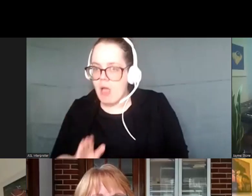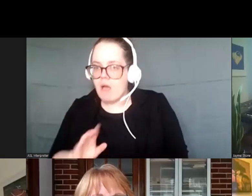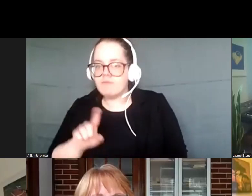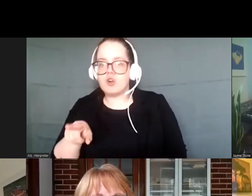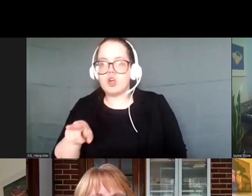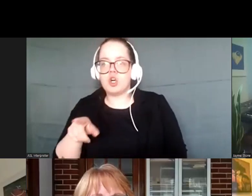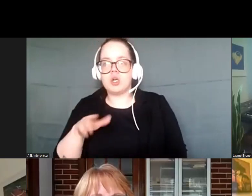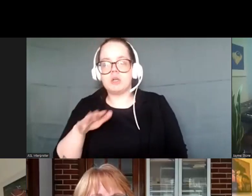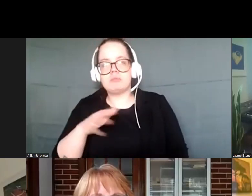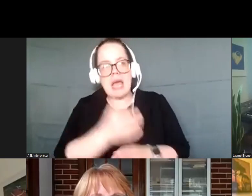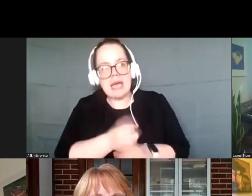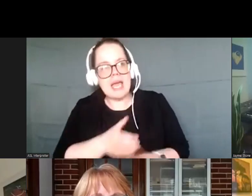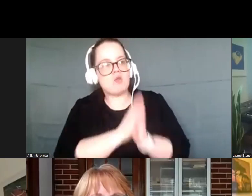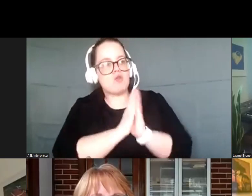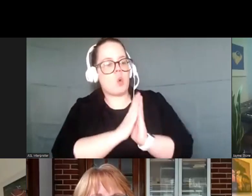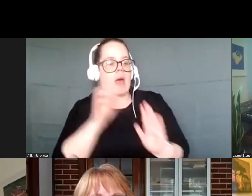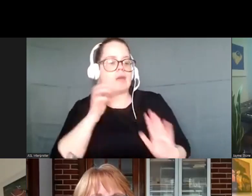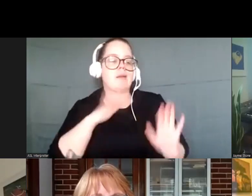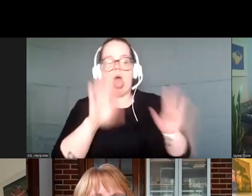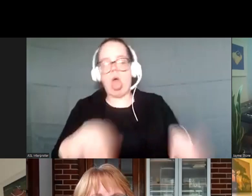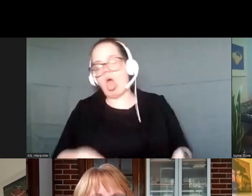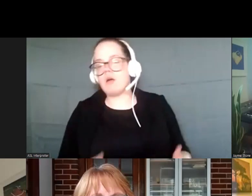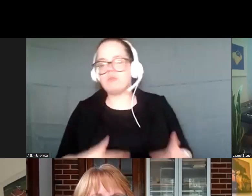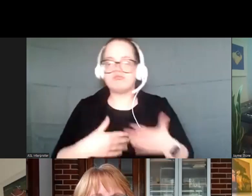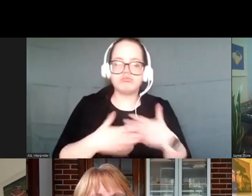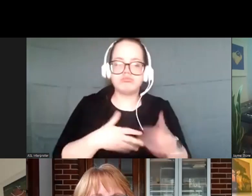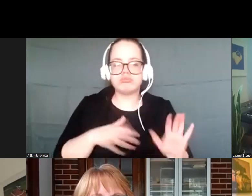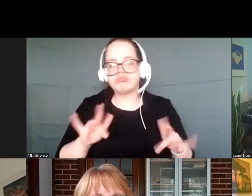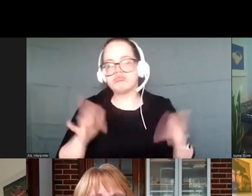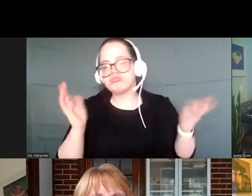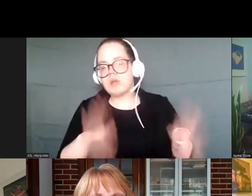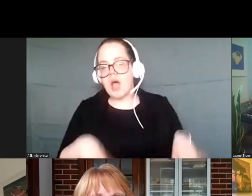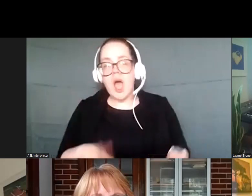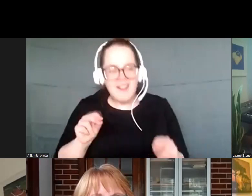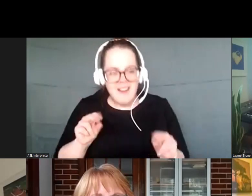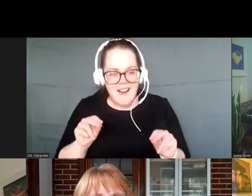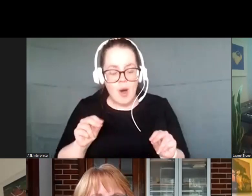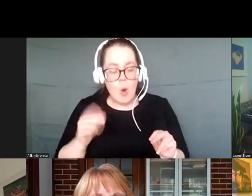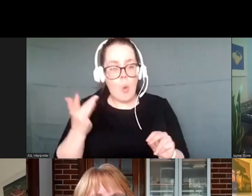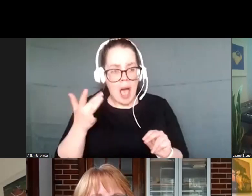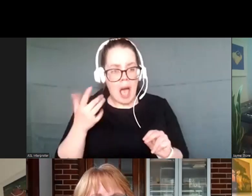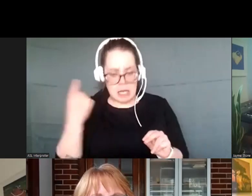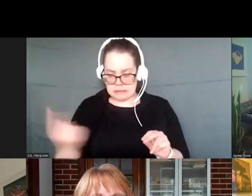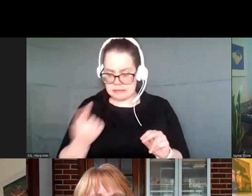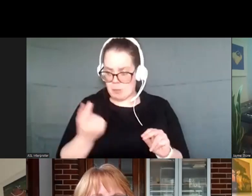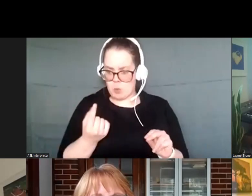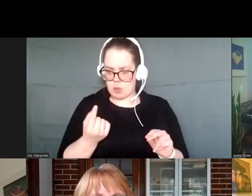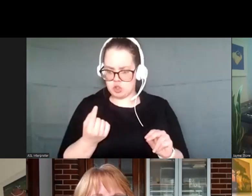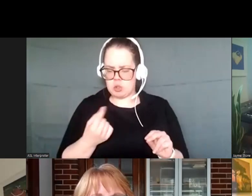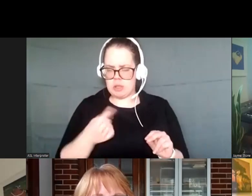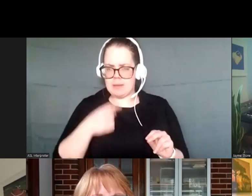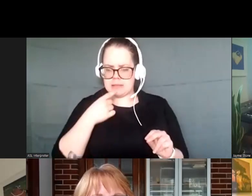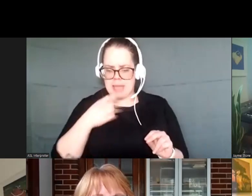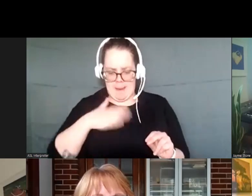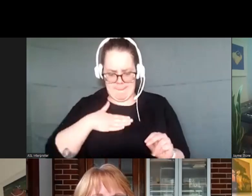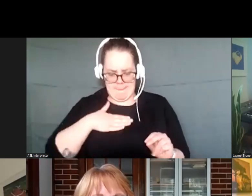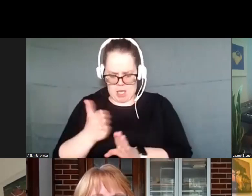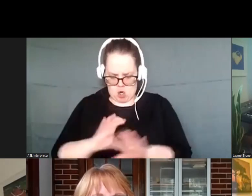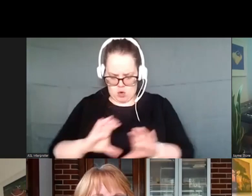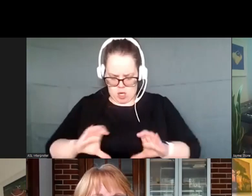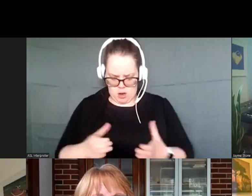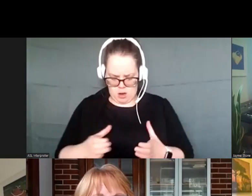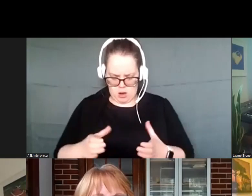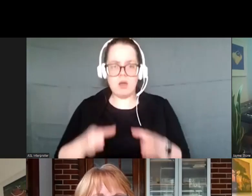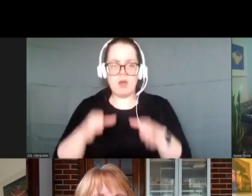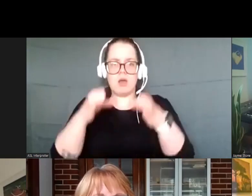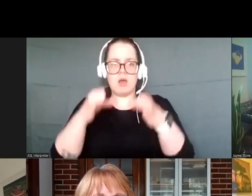work with him or her. I never take that lightly, because what somebody is doing is saying, here's my career, take it and help me do something